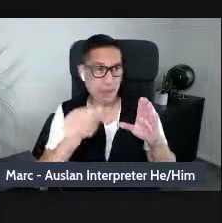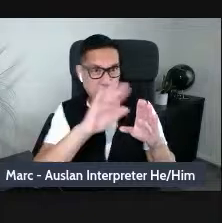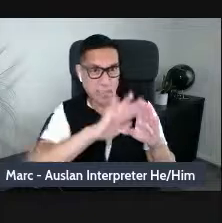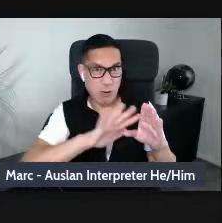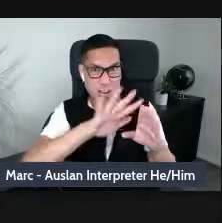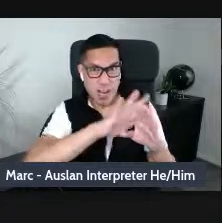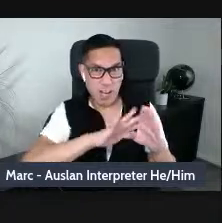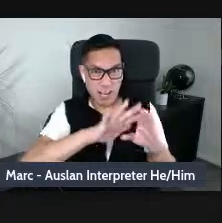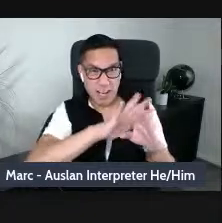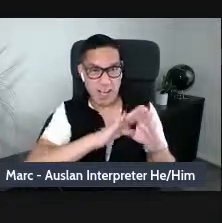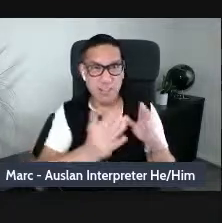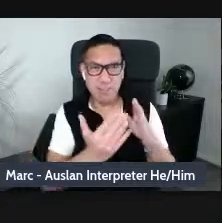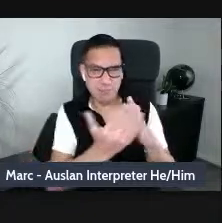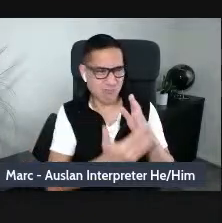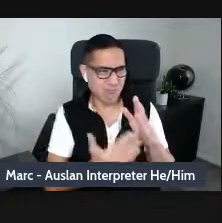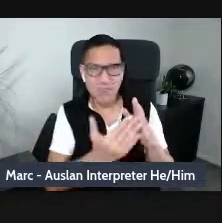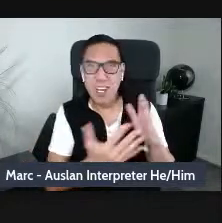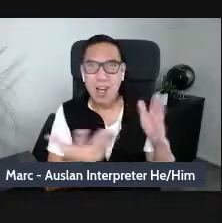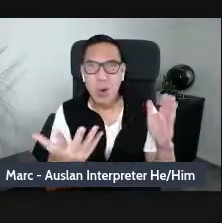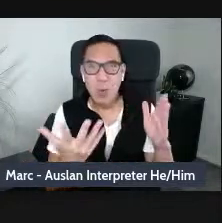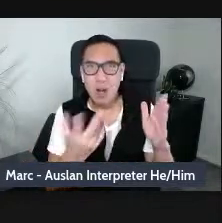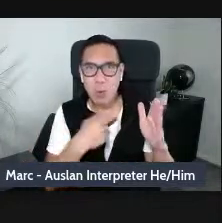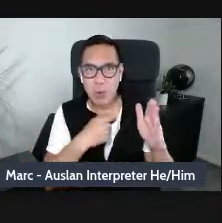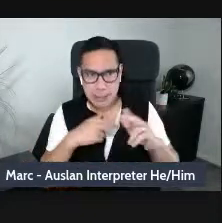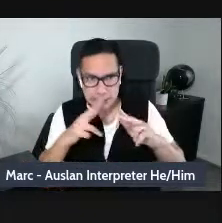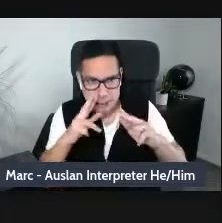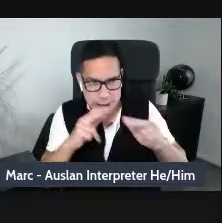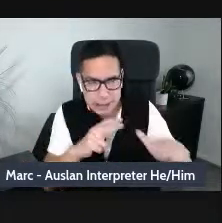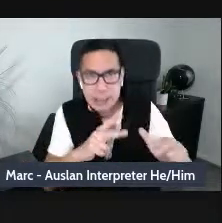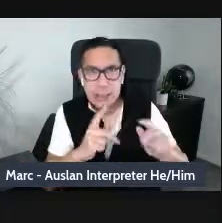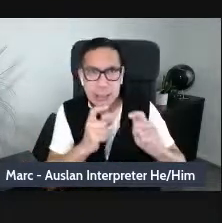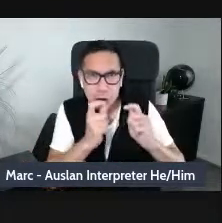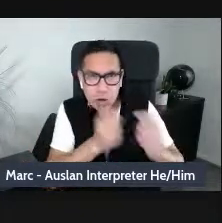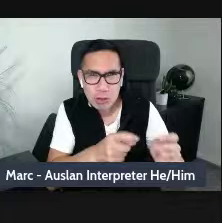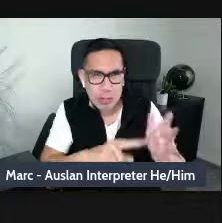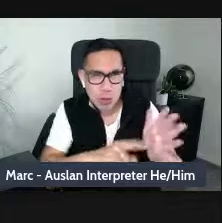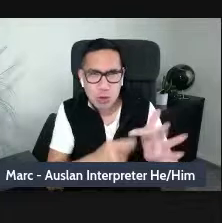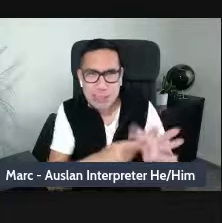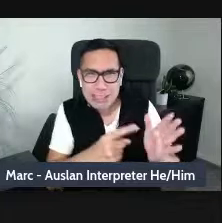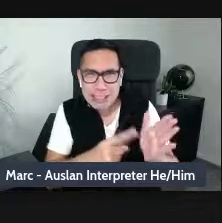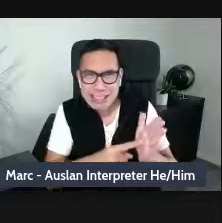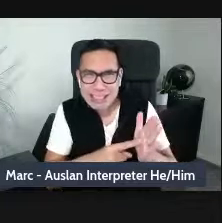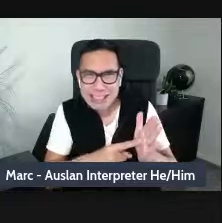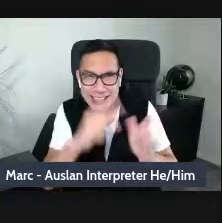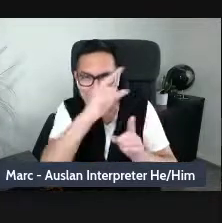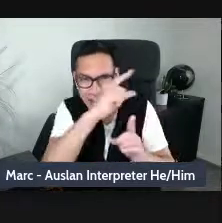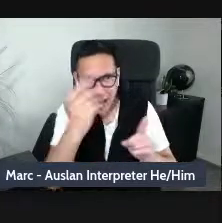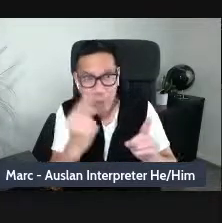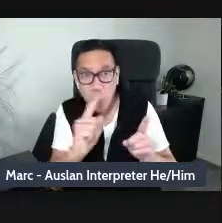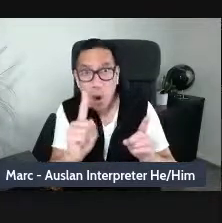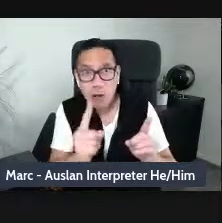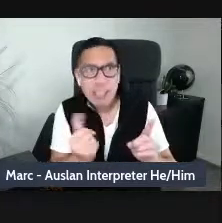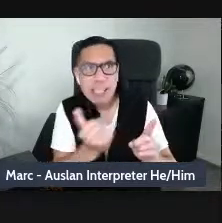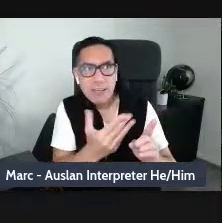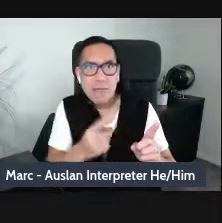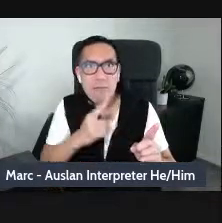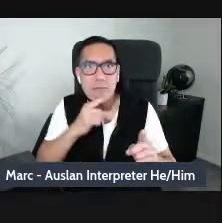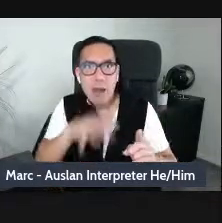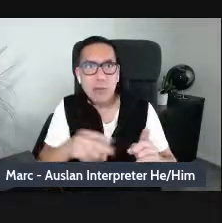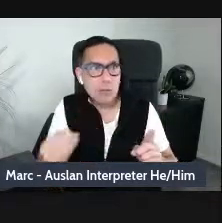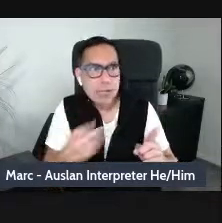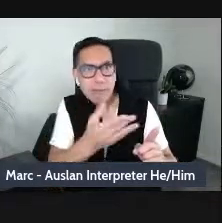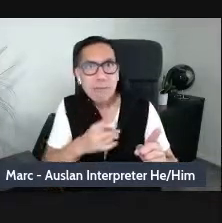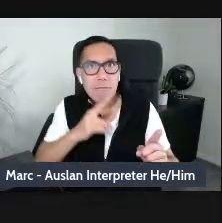where our treatments are targeting. So all of our treatments are sort of aimed at restoring blood flow to this area as quickly as